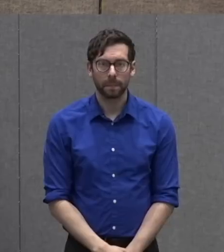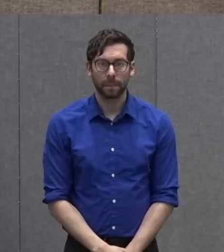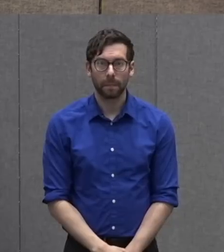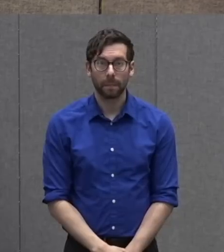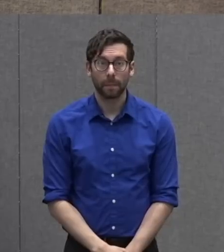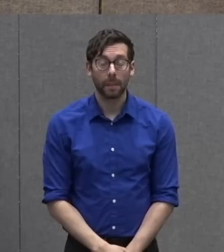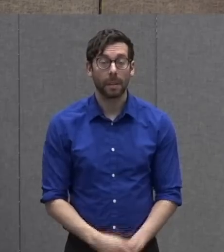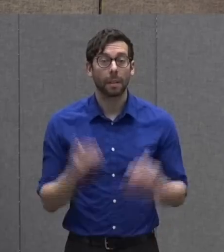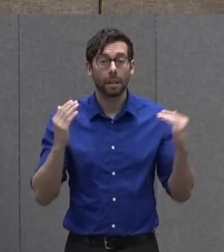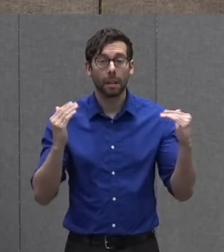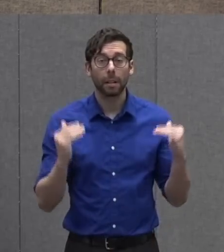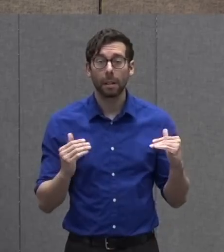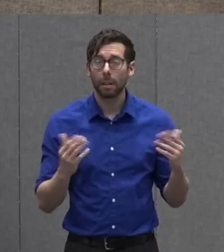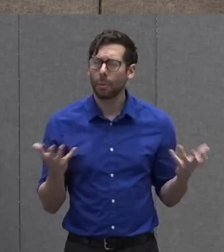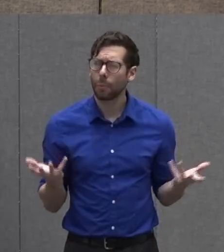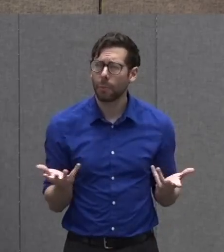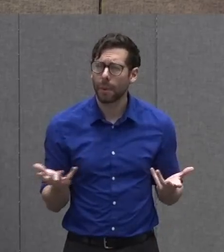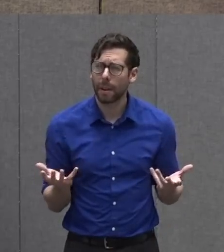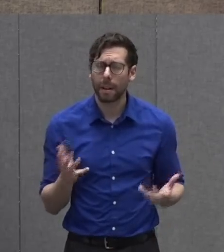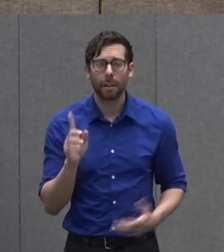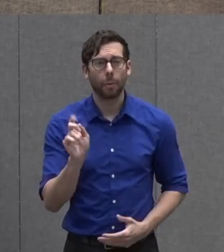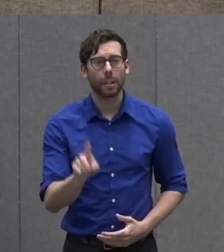How about a what question?